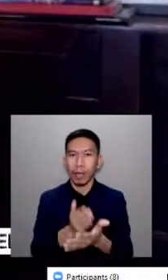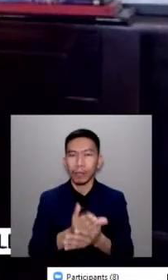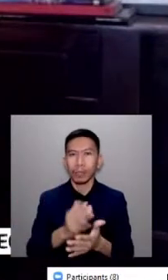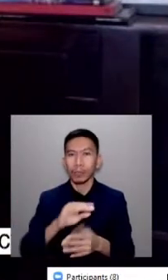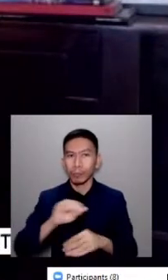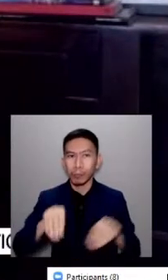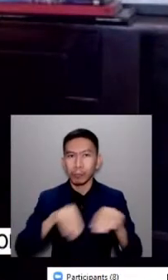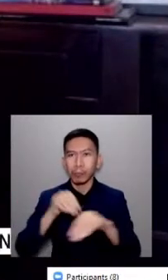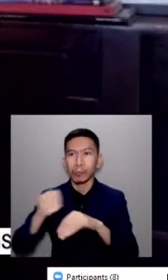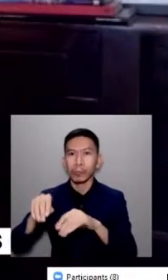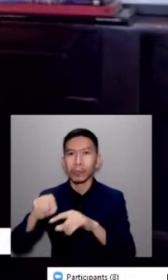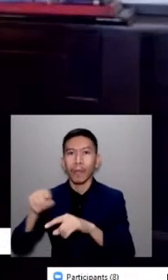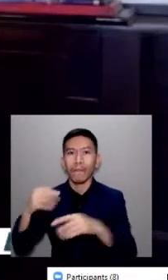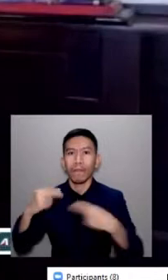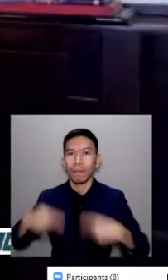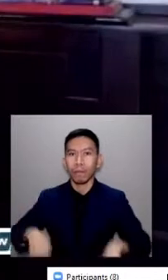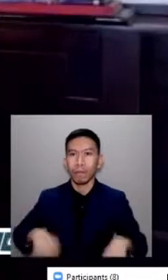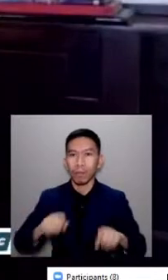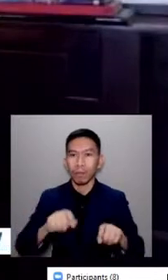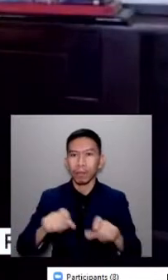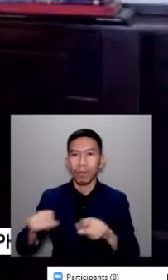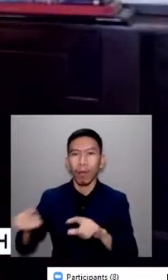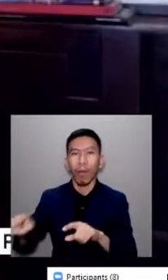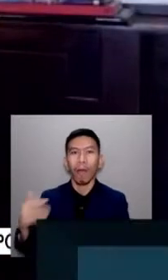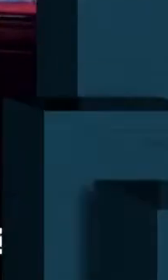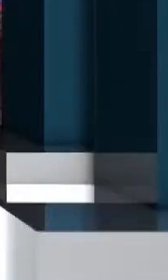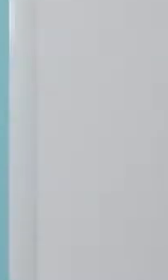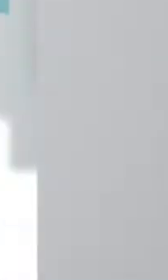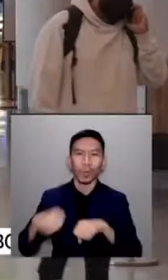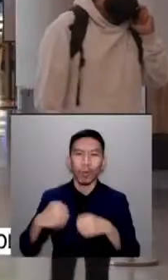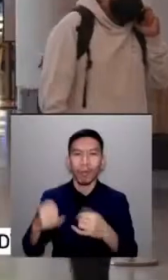major sports events. Steve Angeles reports.